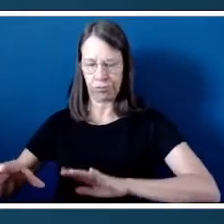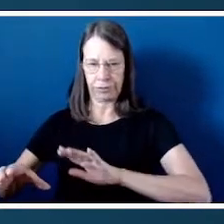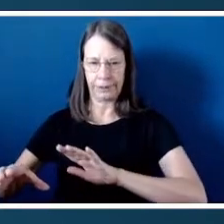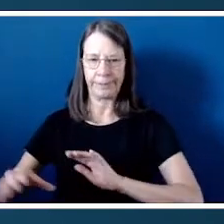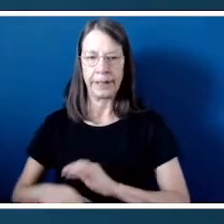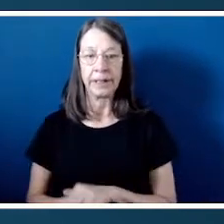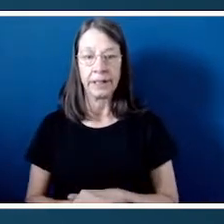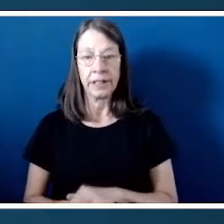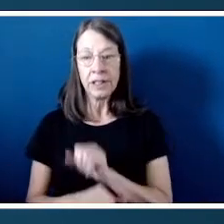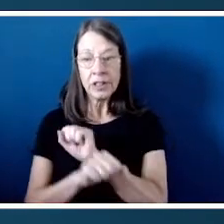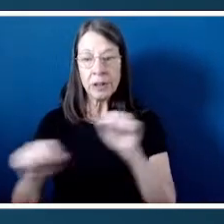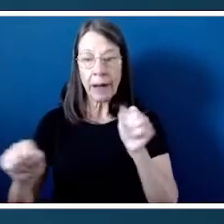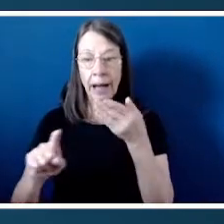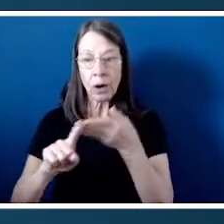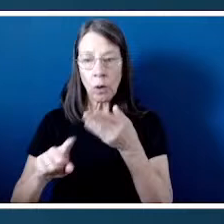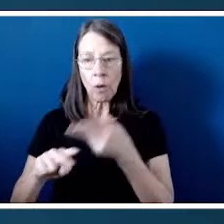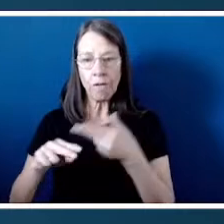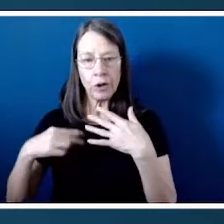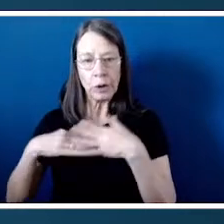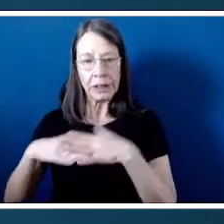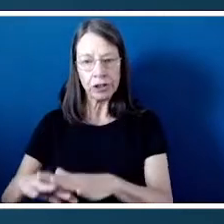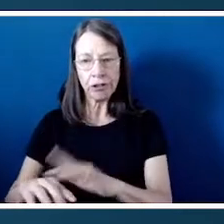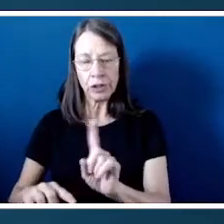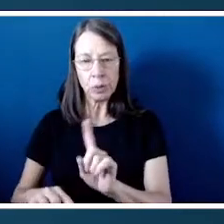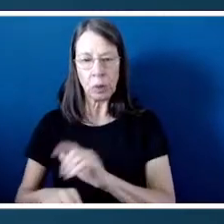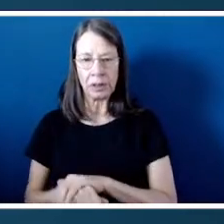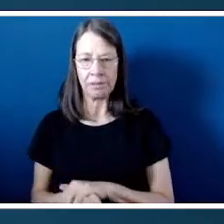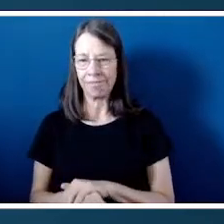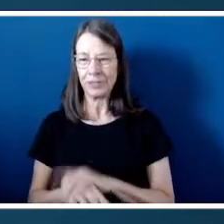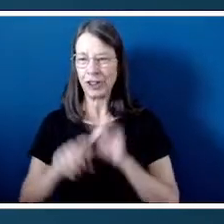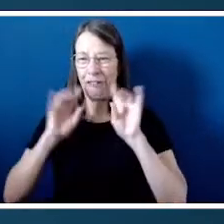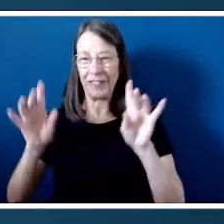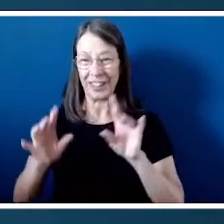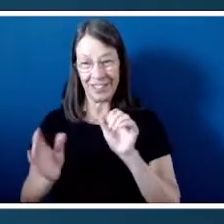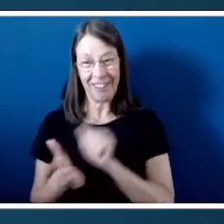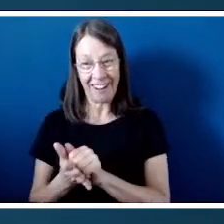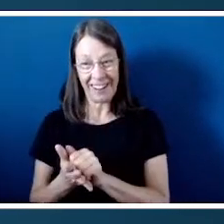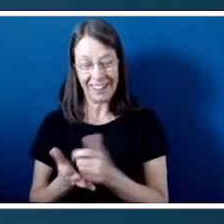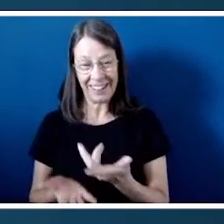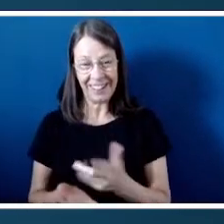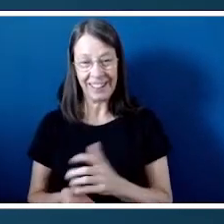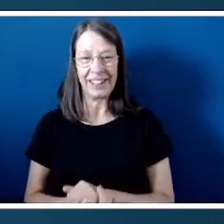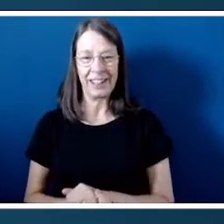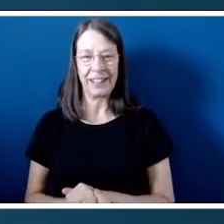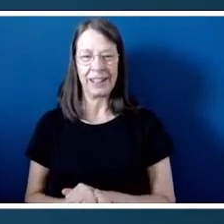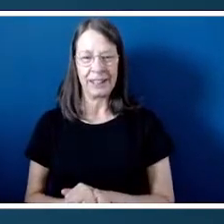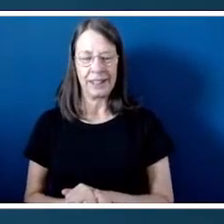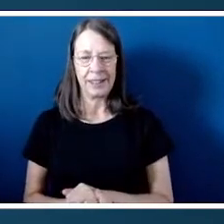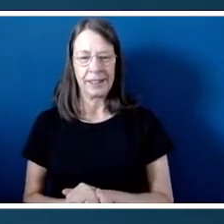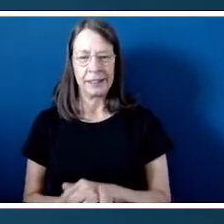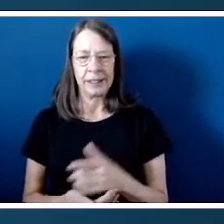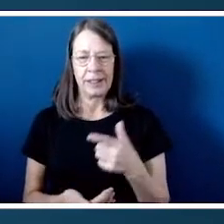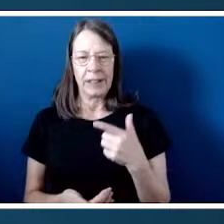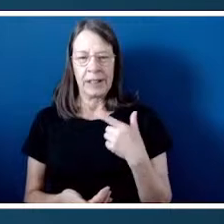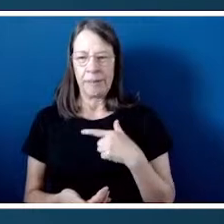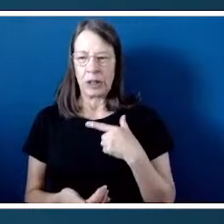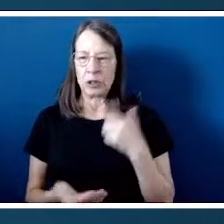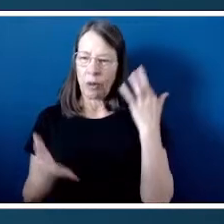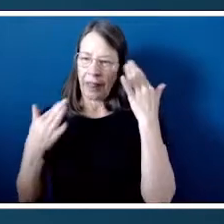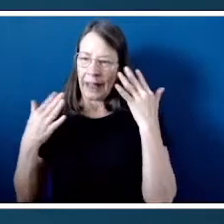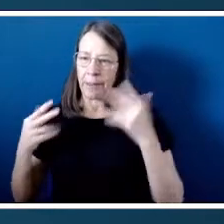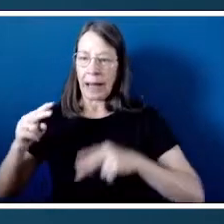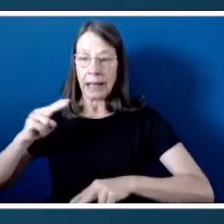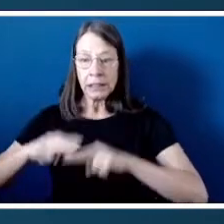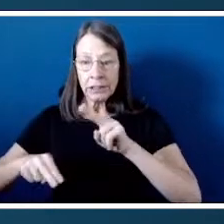objective of integration is quite obvious from the point of view of the development prospects that we see